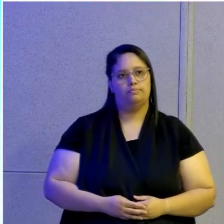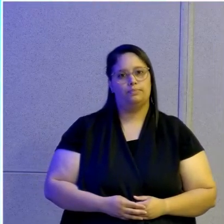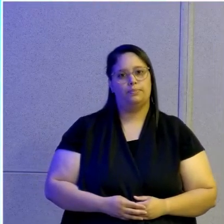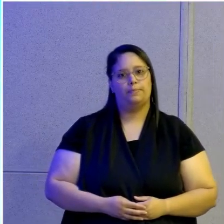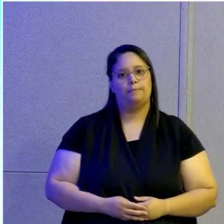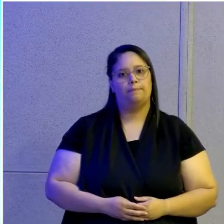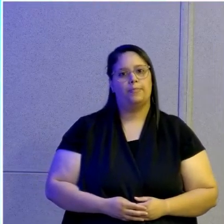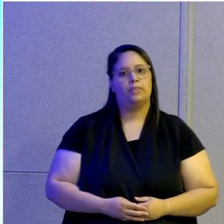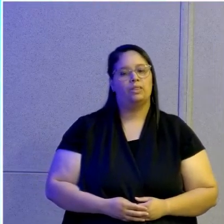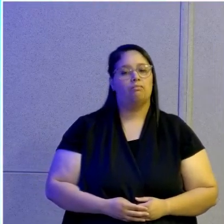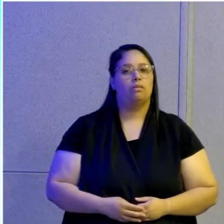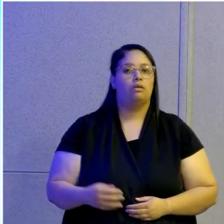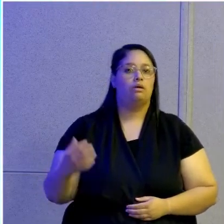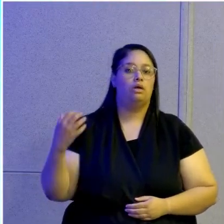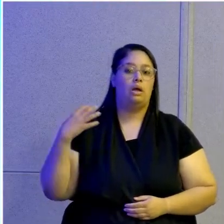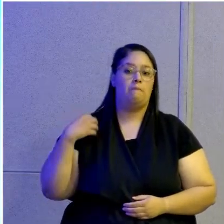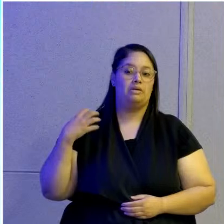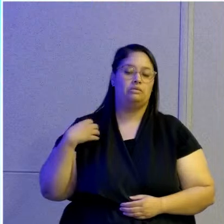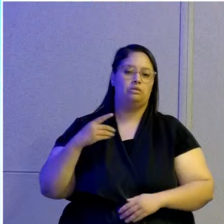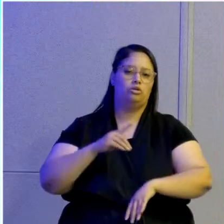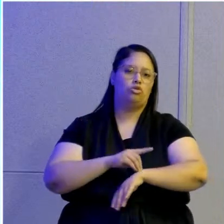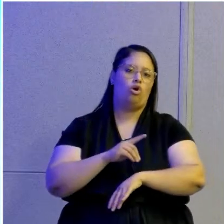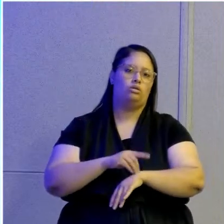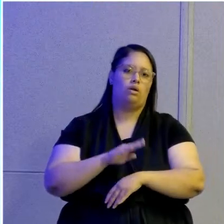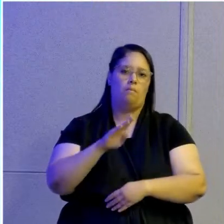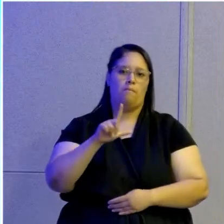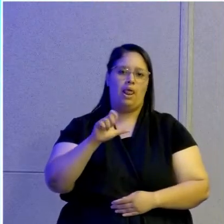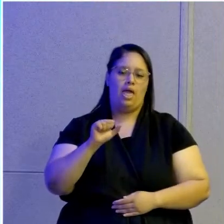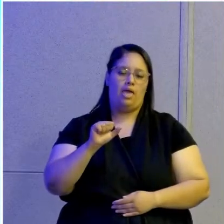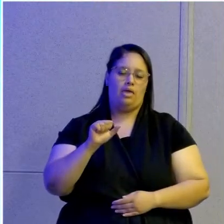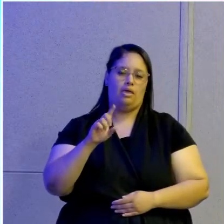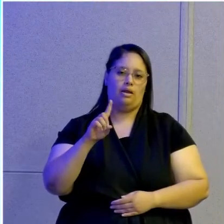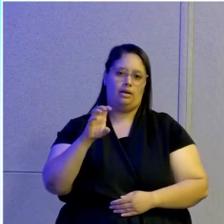Minister, Dr. Blade Nzimande,